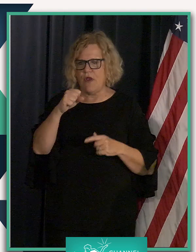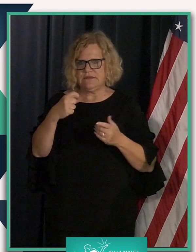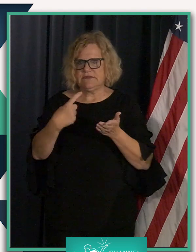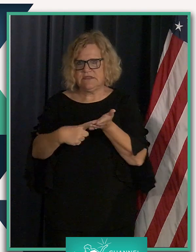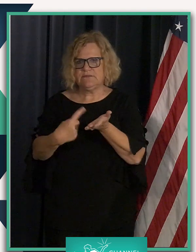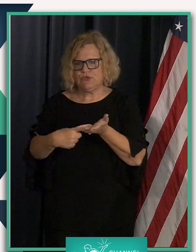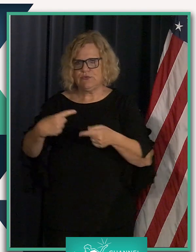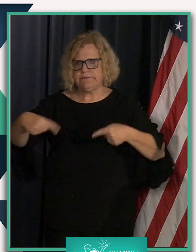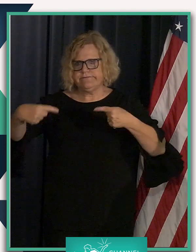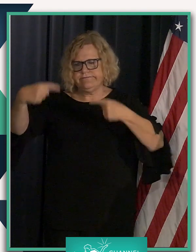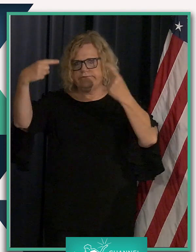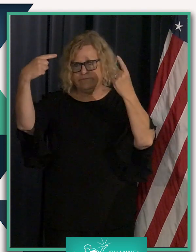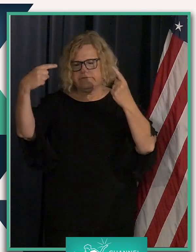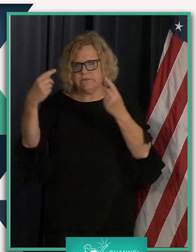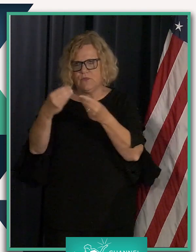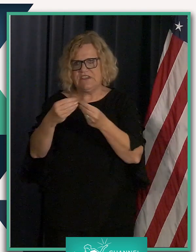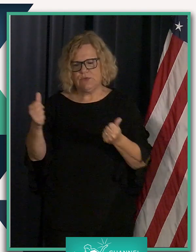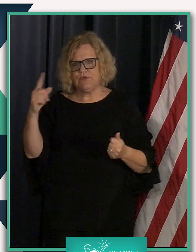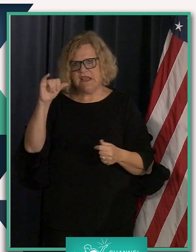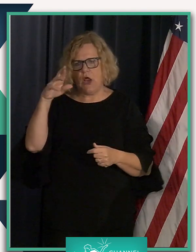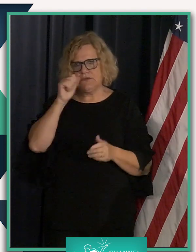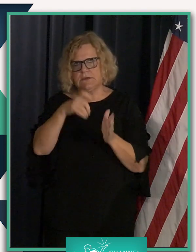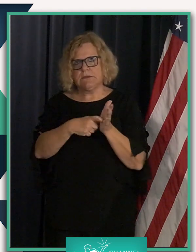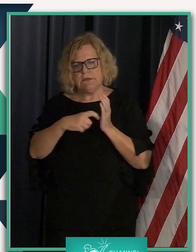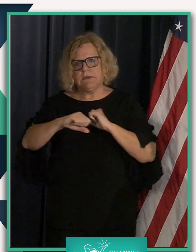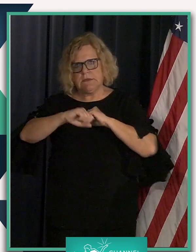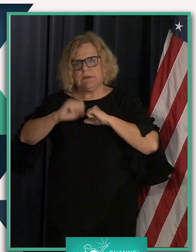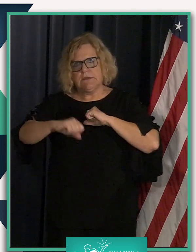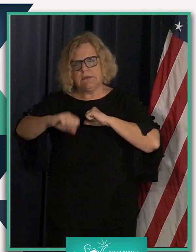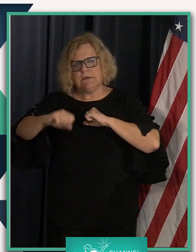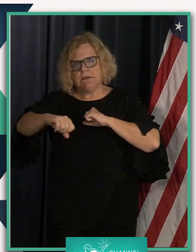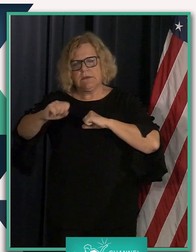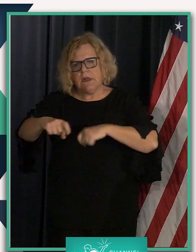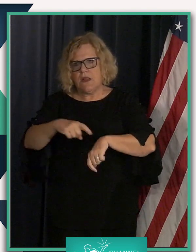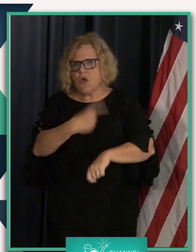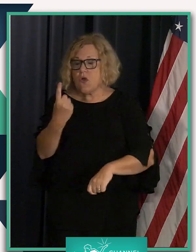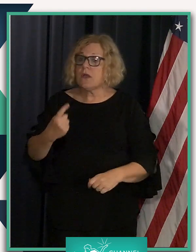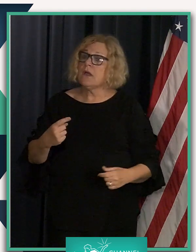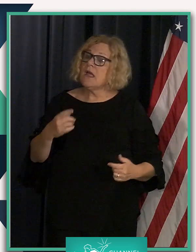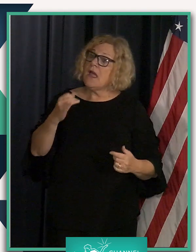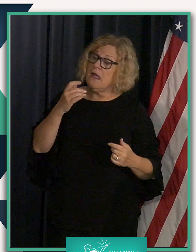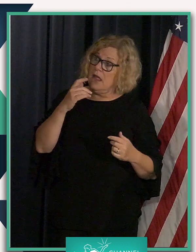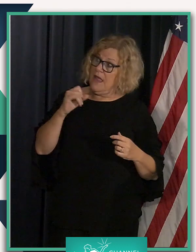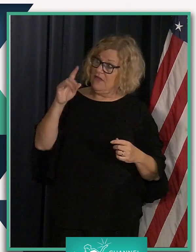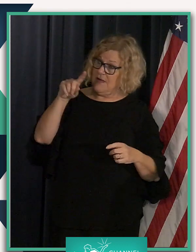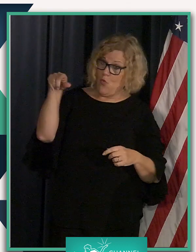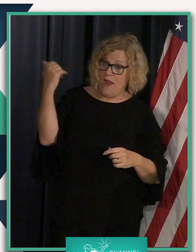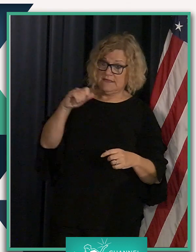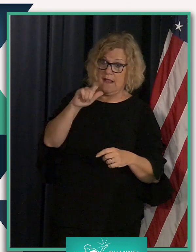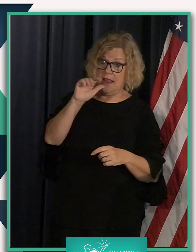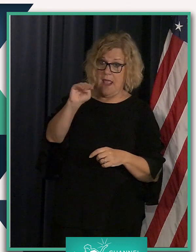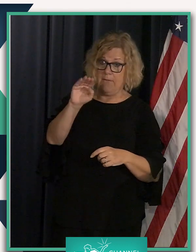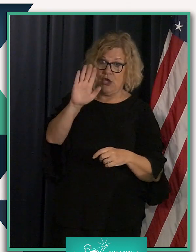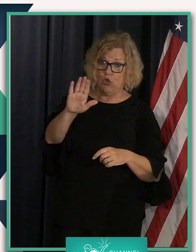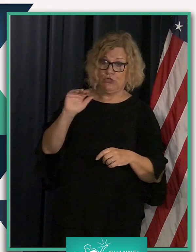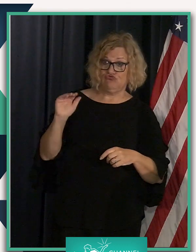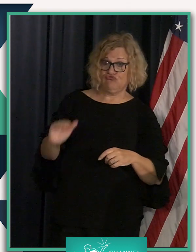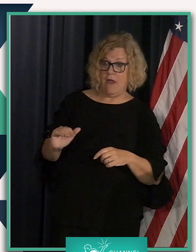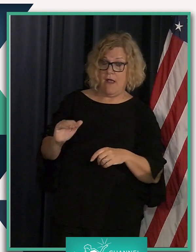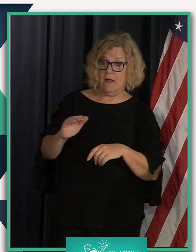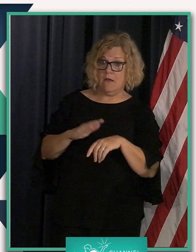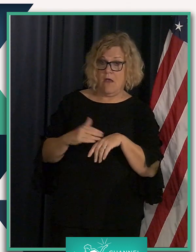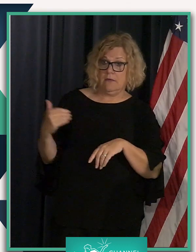dispute resolution process. So this is only going to matter if somebody else claimed